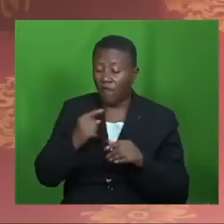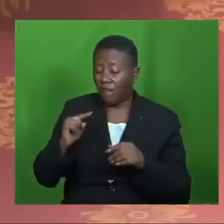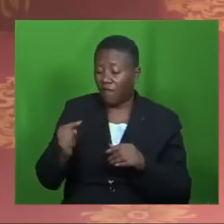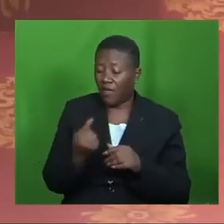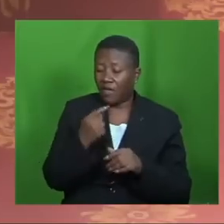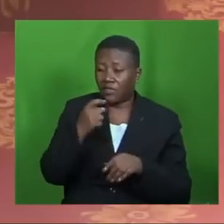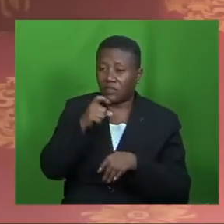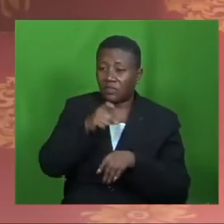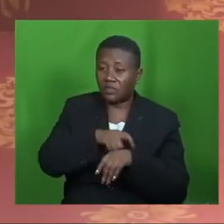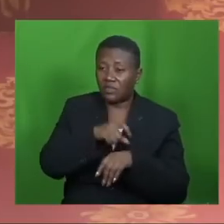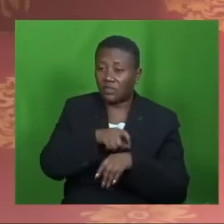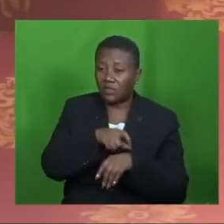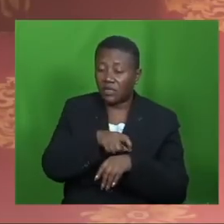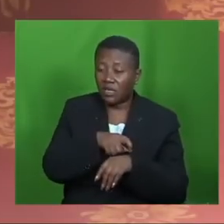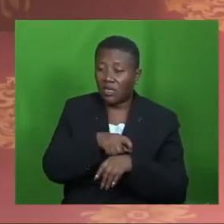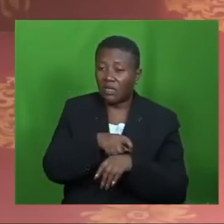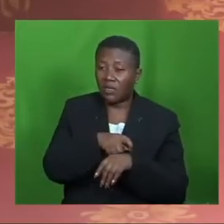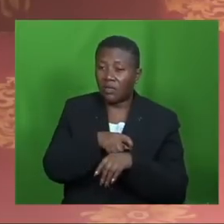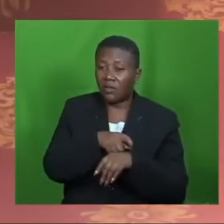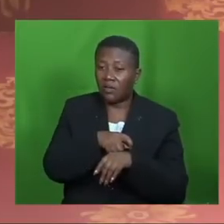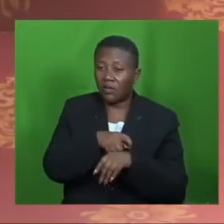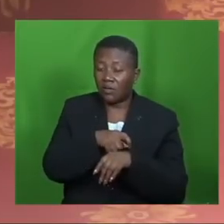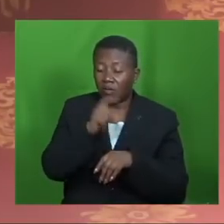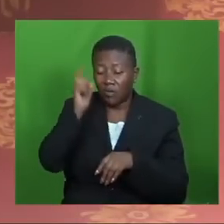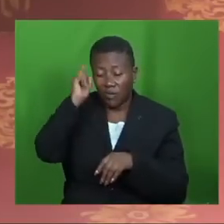white paper of the